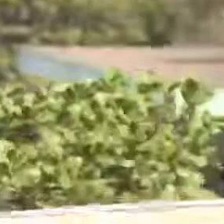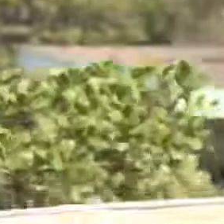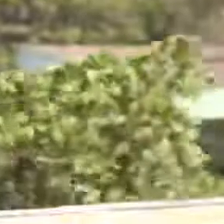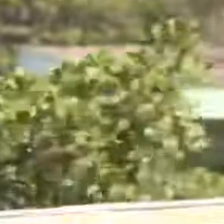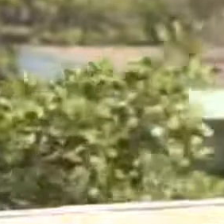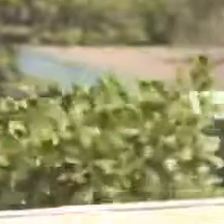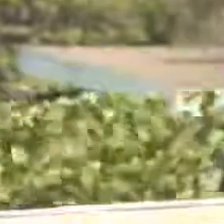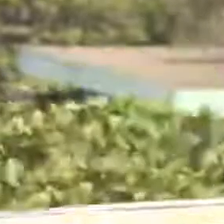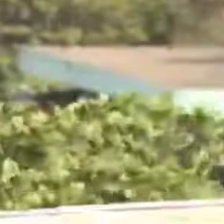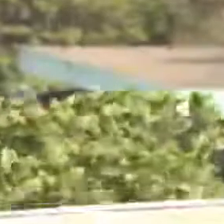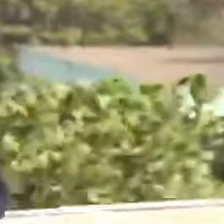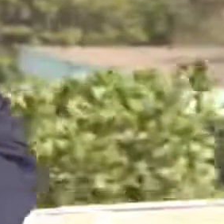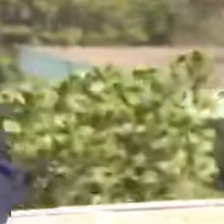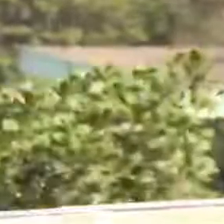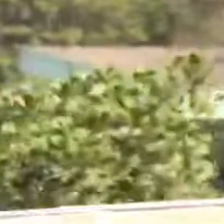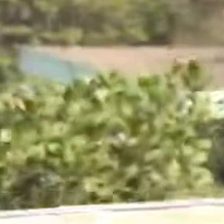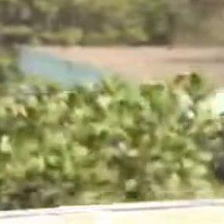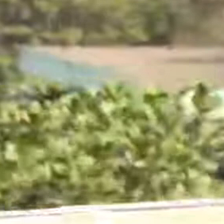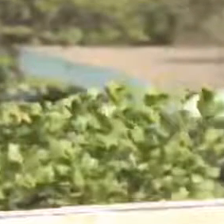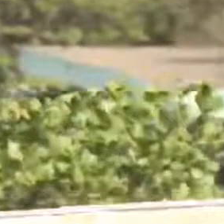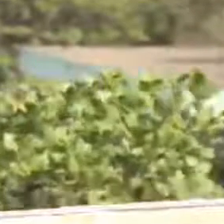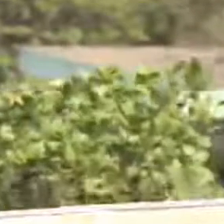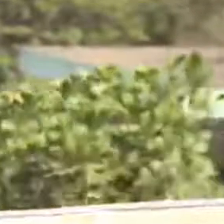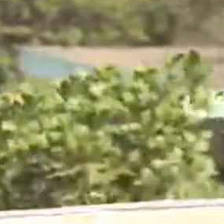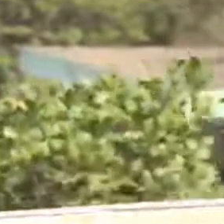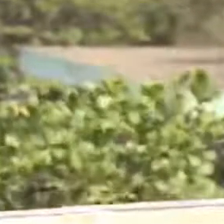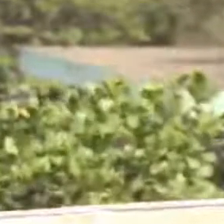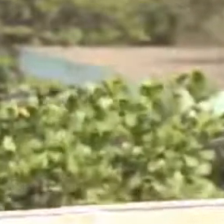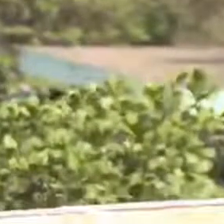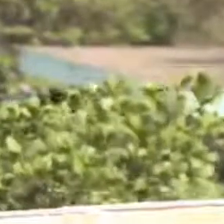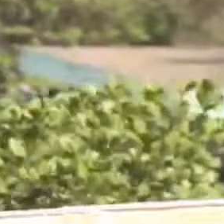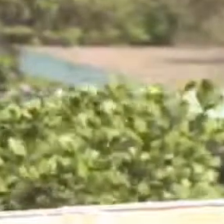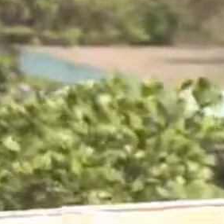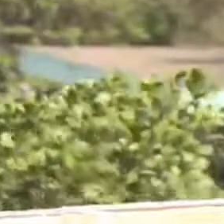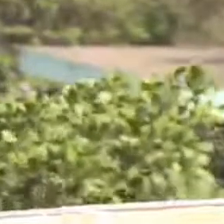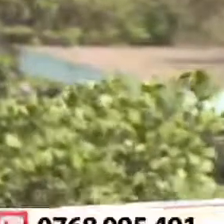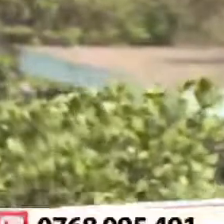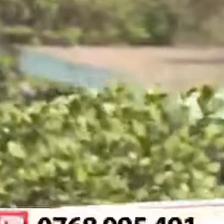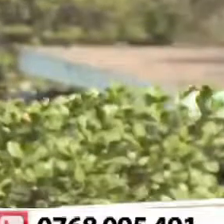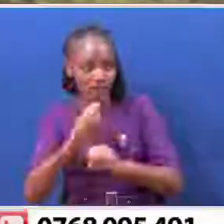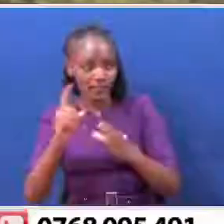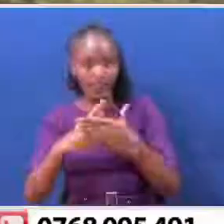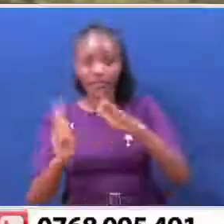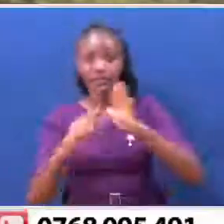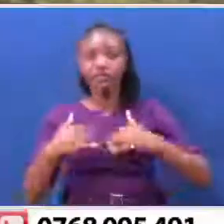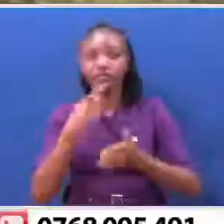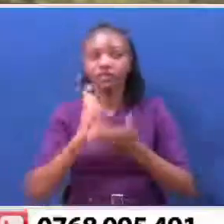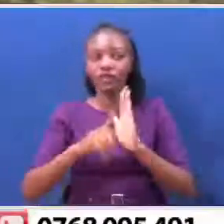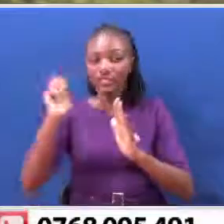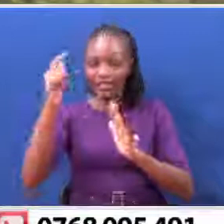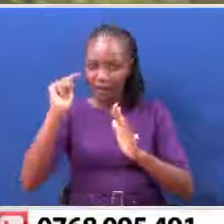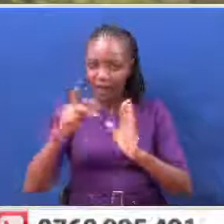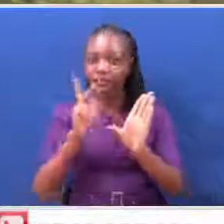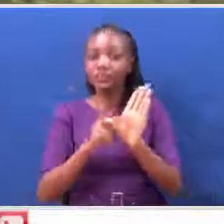1,474. As the world races to find a vaccine for COVID-19, the Ministry of Health says that Kenya has not been left